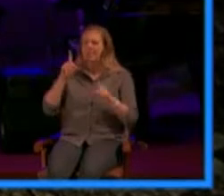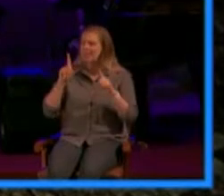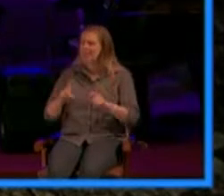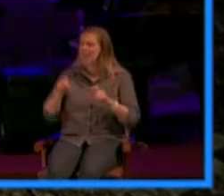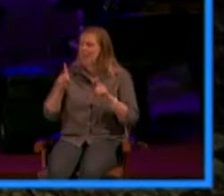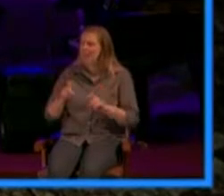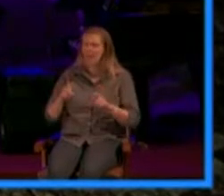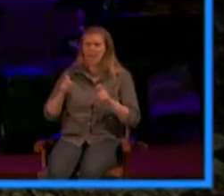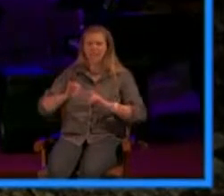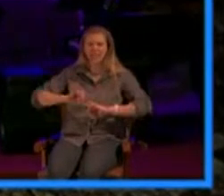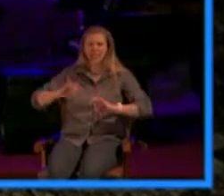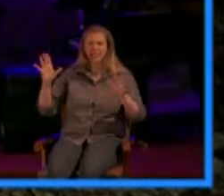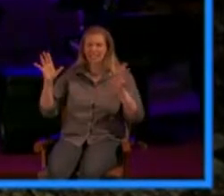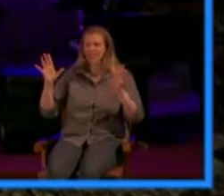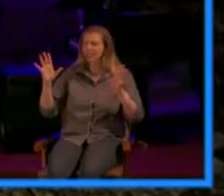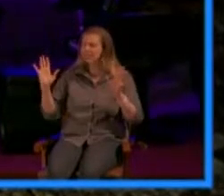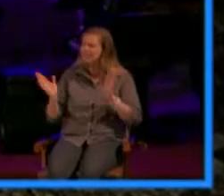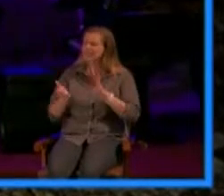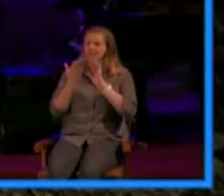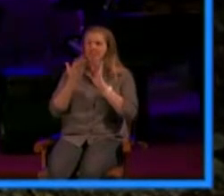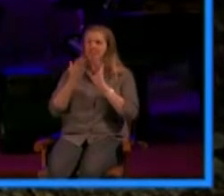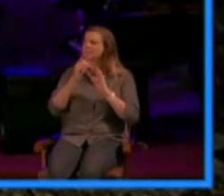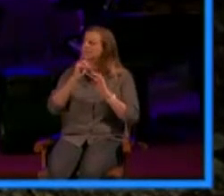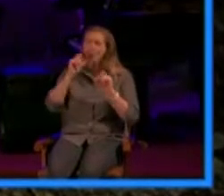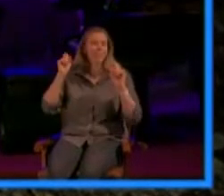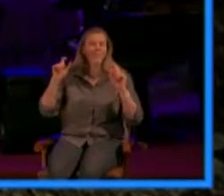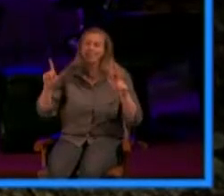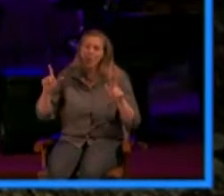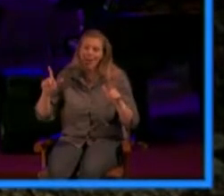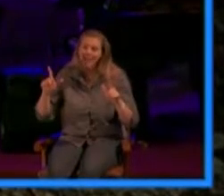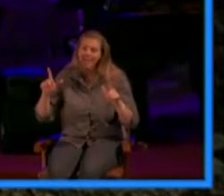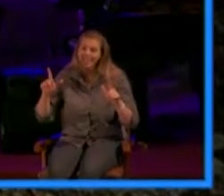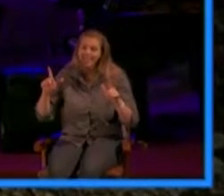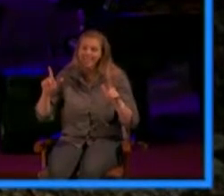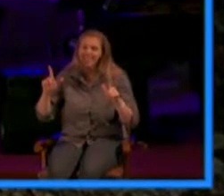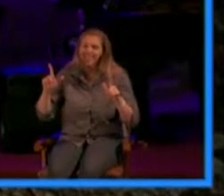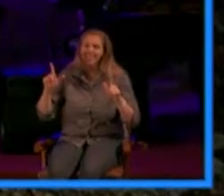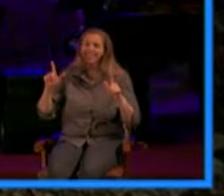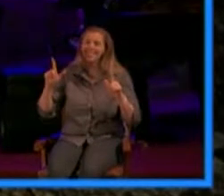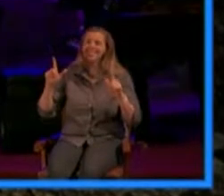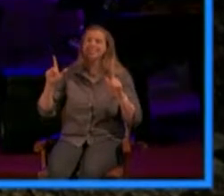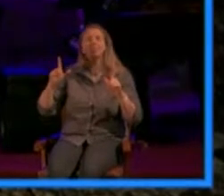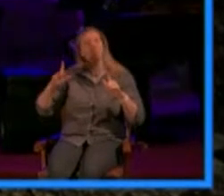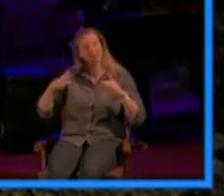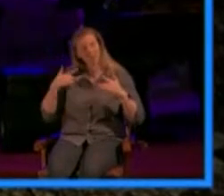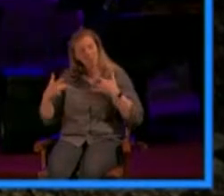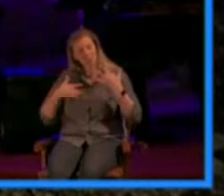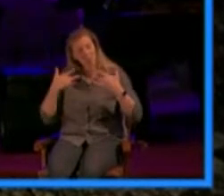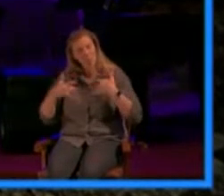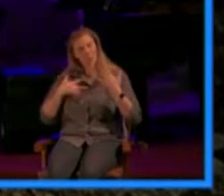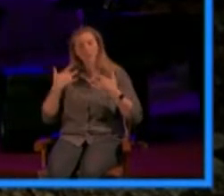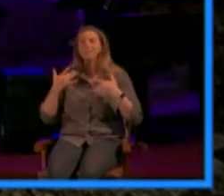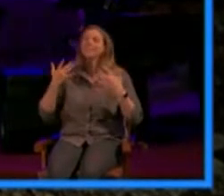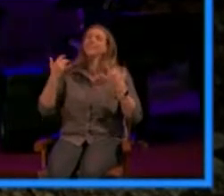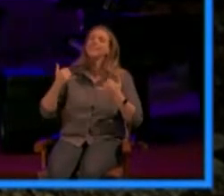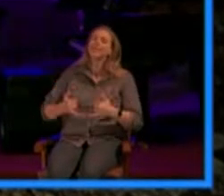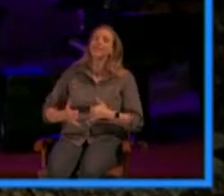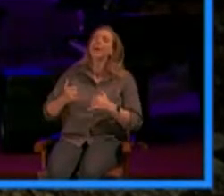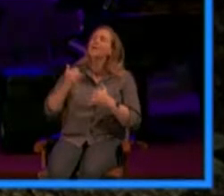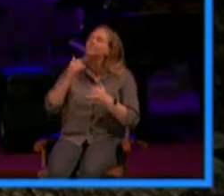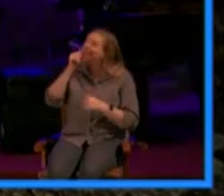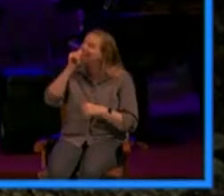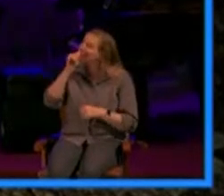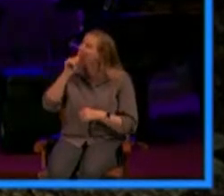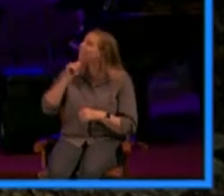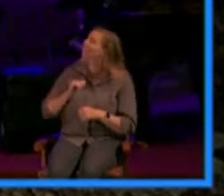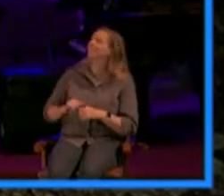something strange has happened to you. No, but rejoice insofar as you share Christ's sufferings, that you may also rejoice and